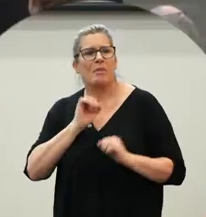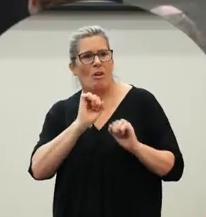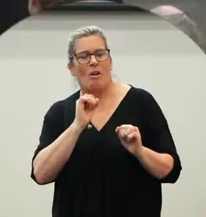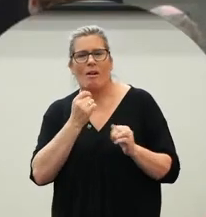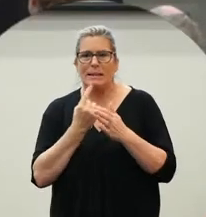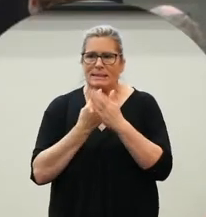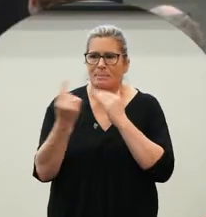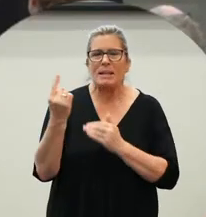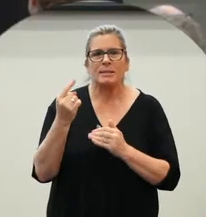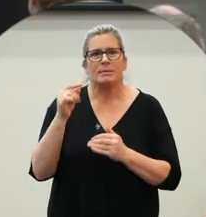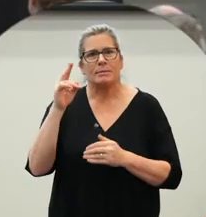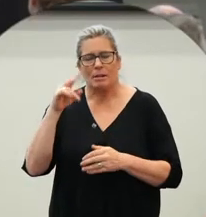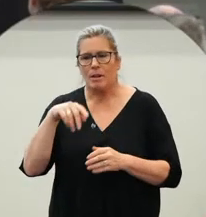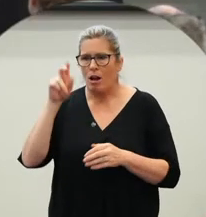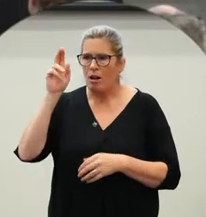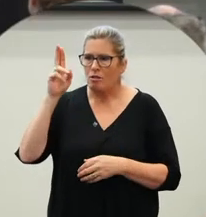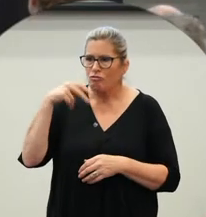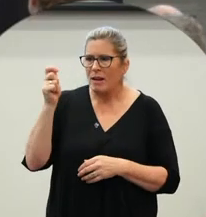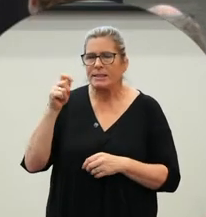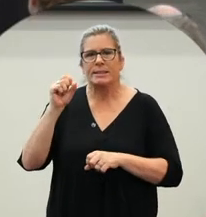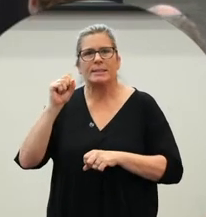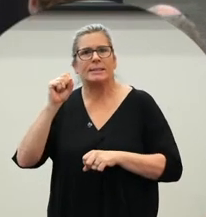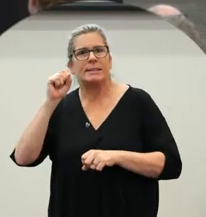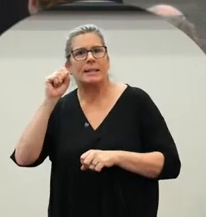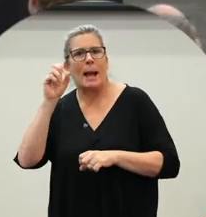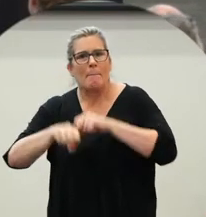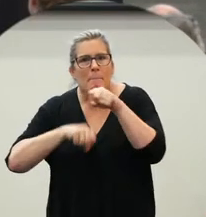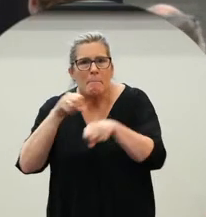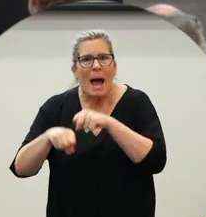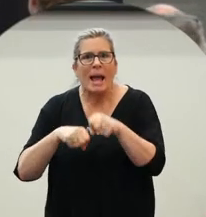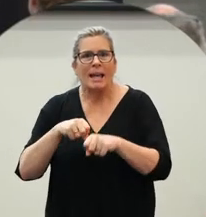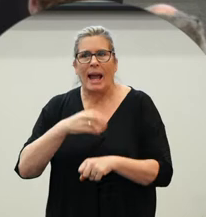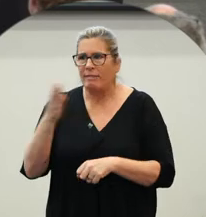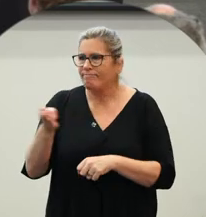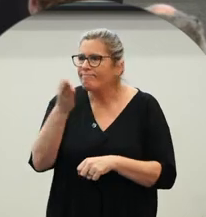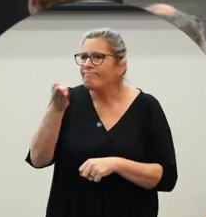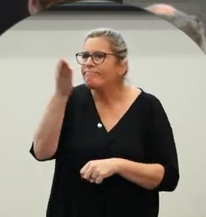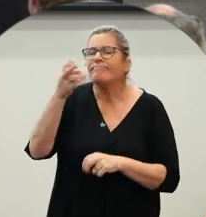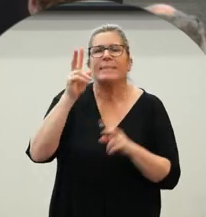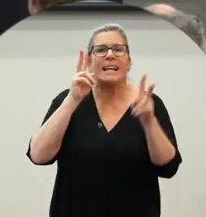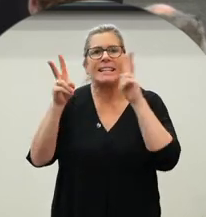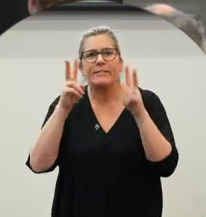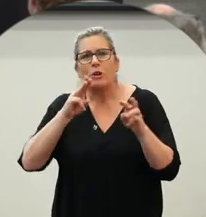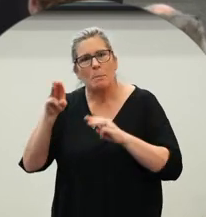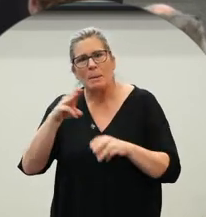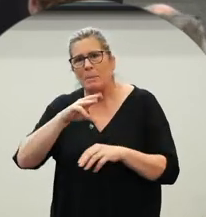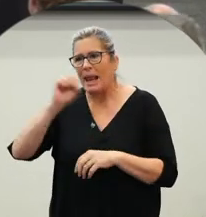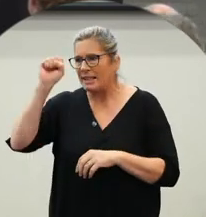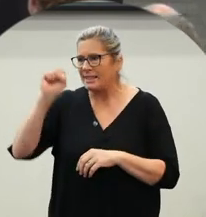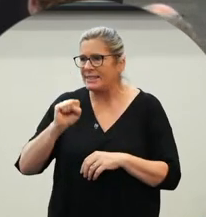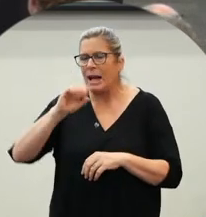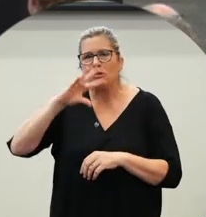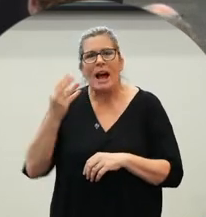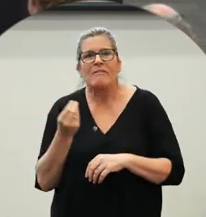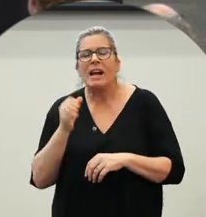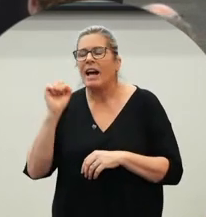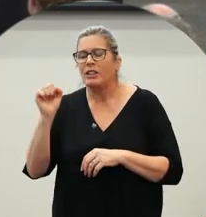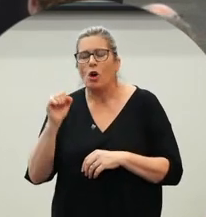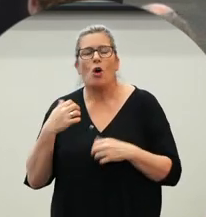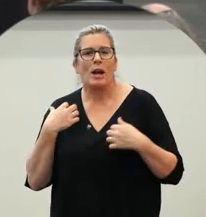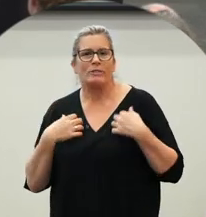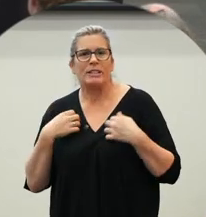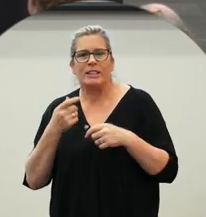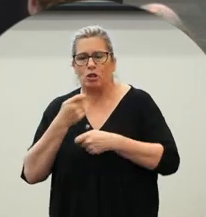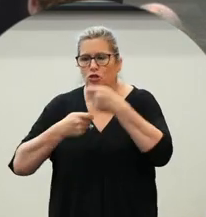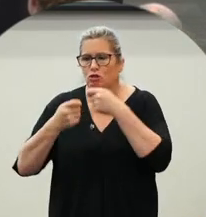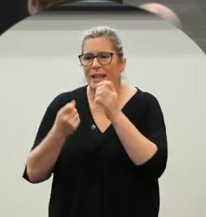rent a bike and cycle around West Africa interviewing people. And then her interest in trade issues with the developing world,